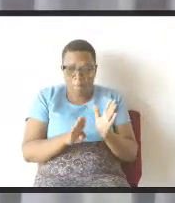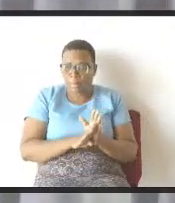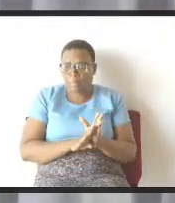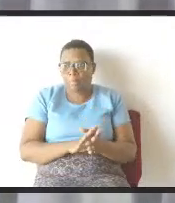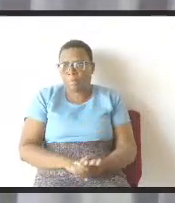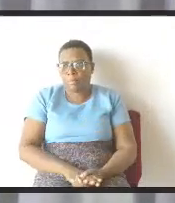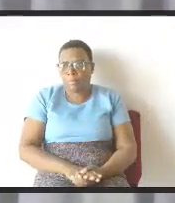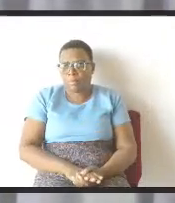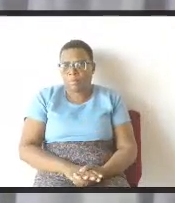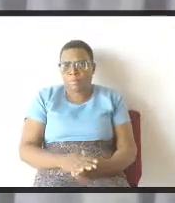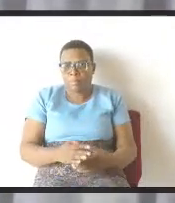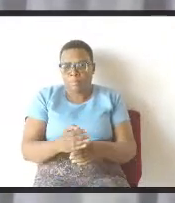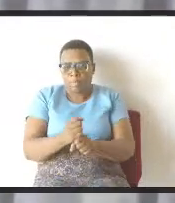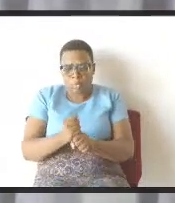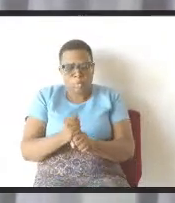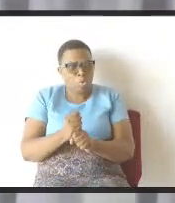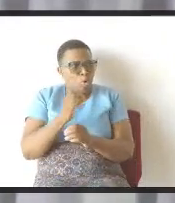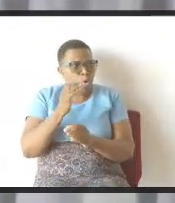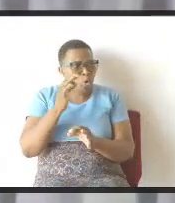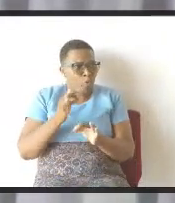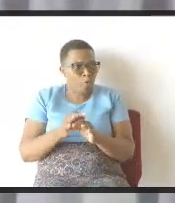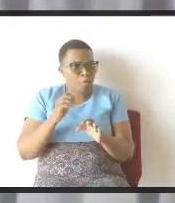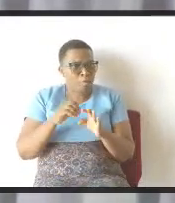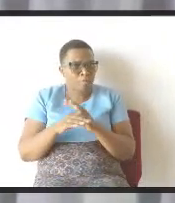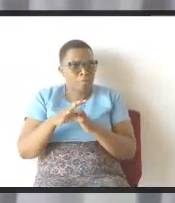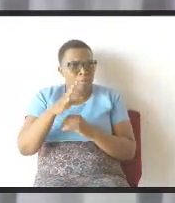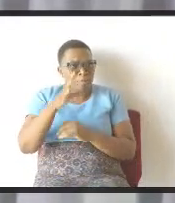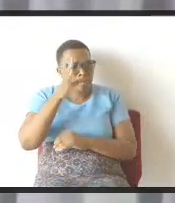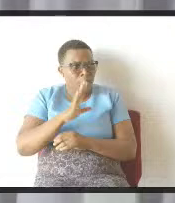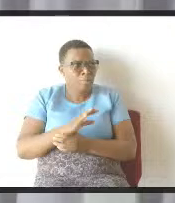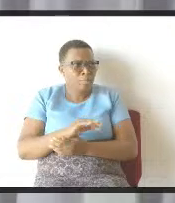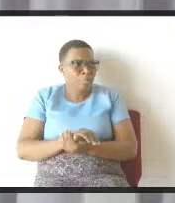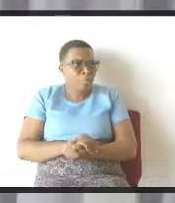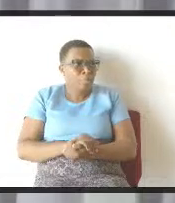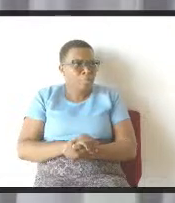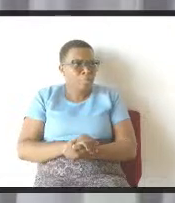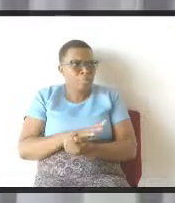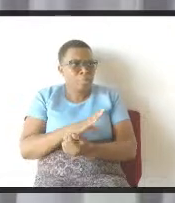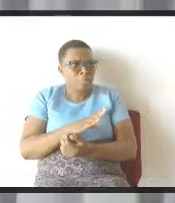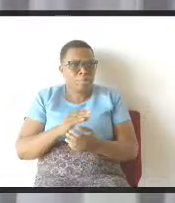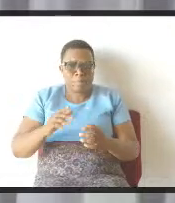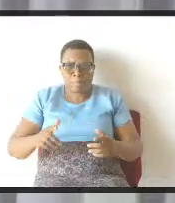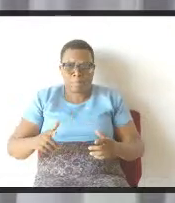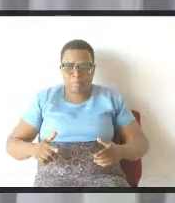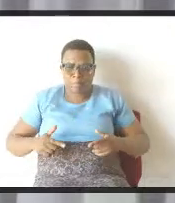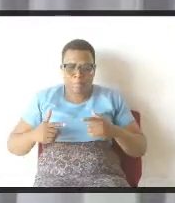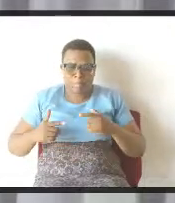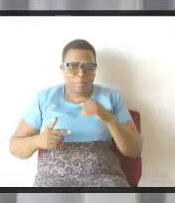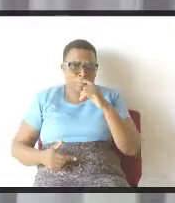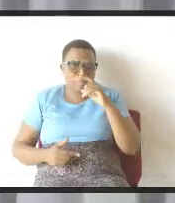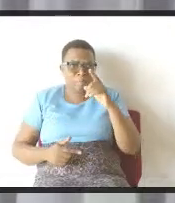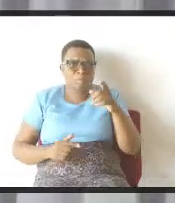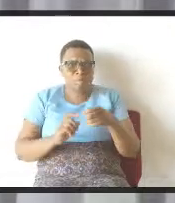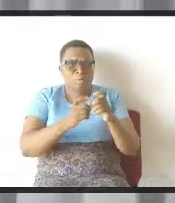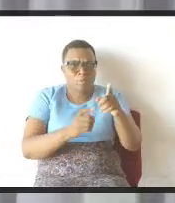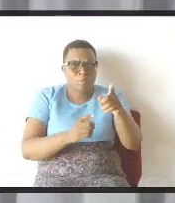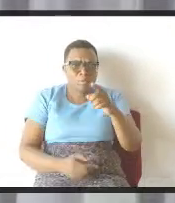Anchor your faith in God and in his unfailing word.